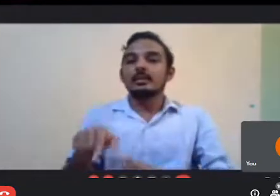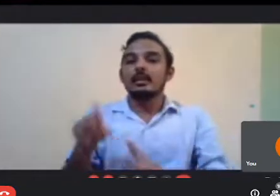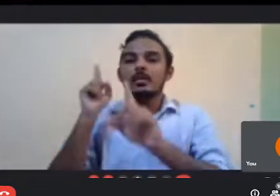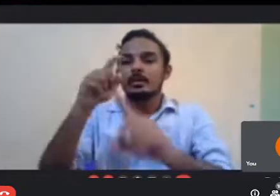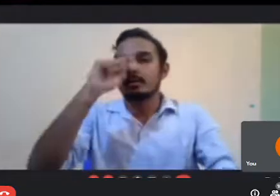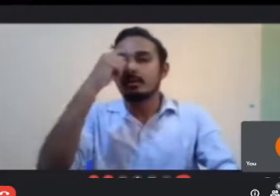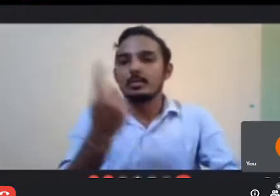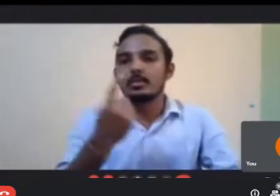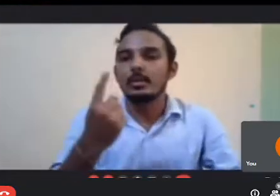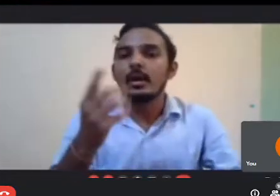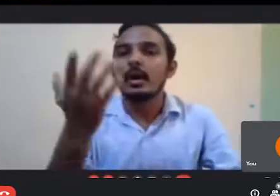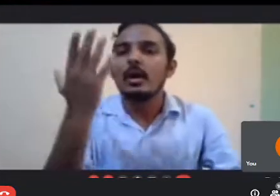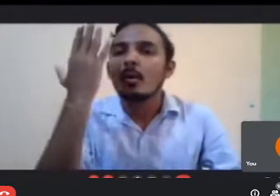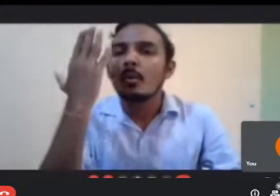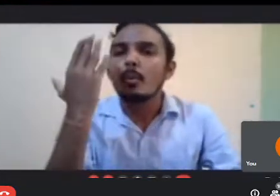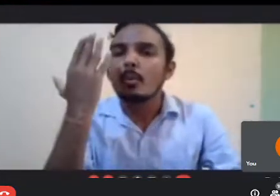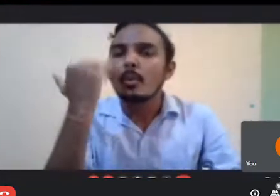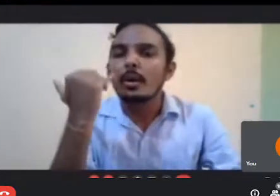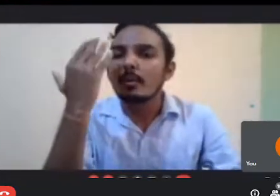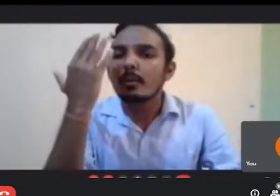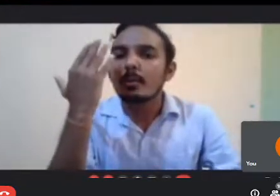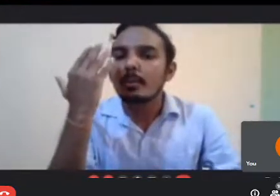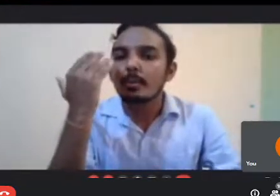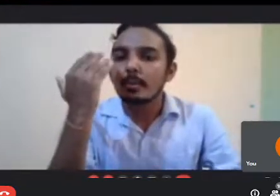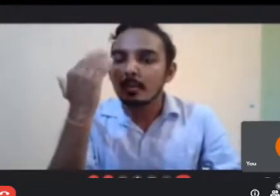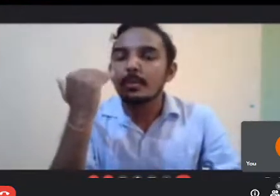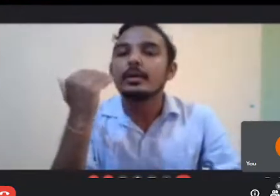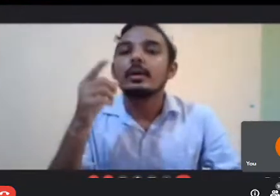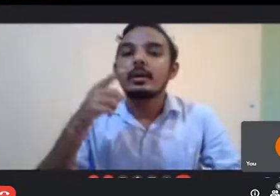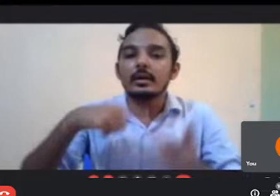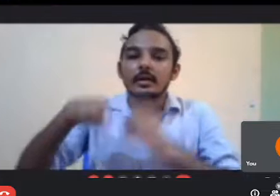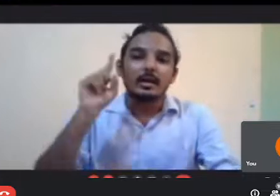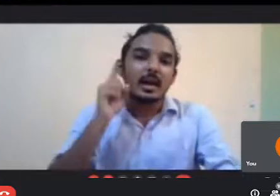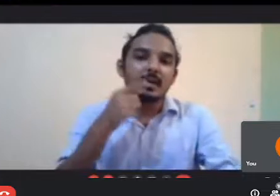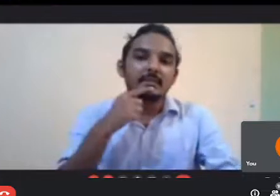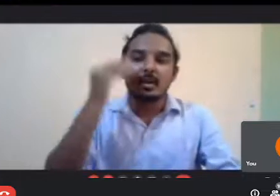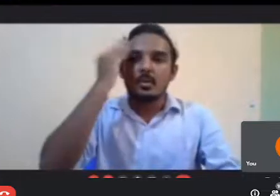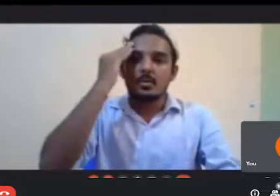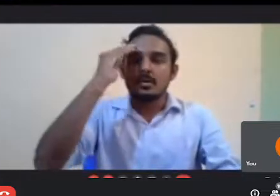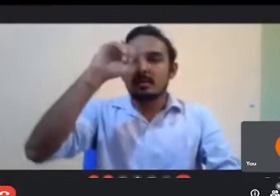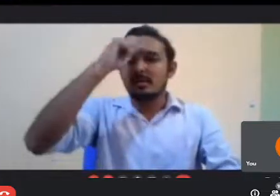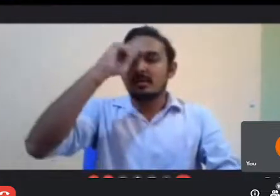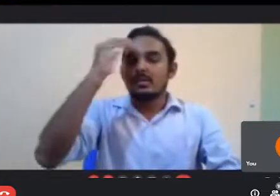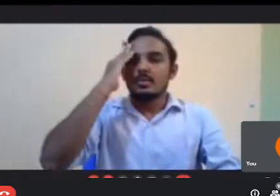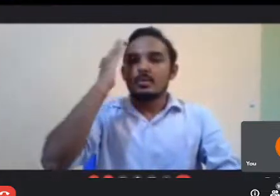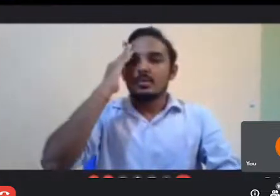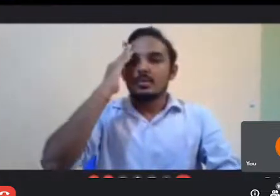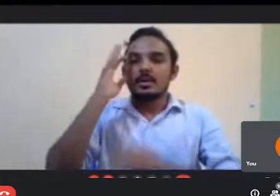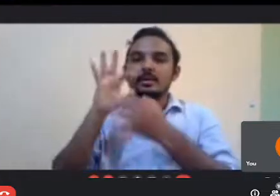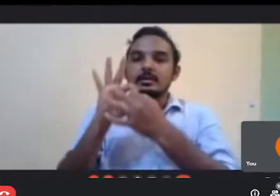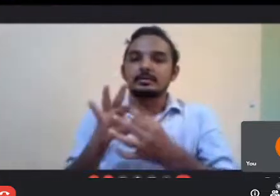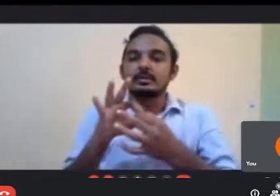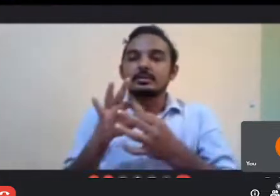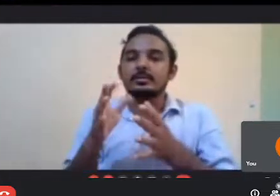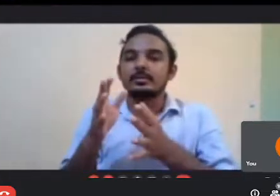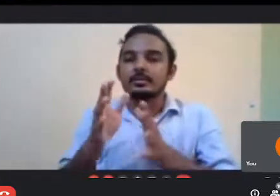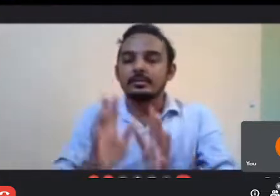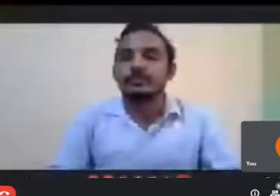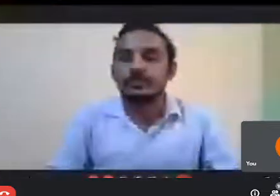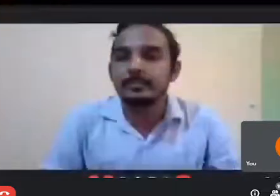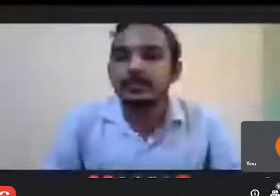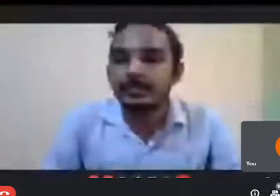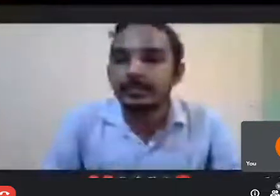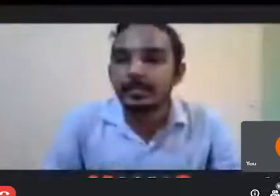the P2P software, P2P project is focusing only on English. Why? Because English is a lingua franca, ma'am, is being used so